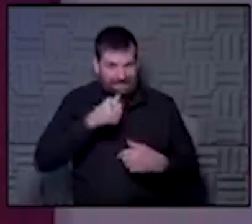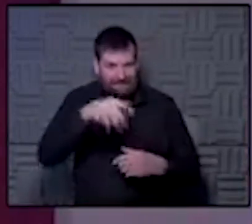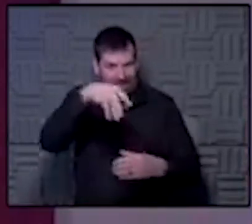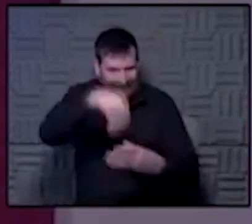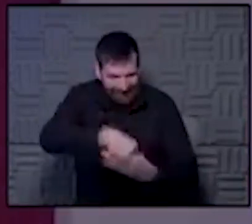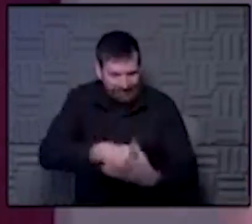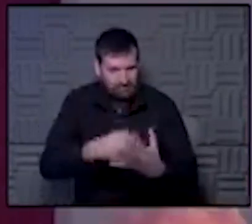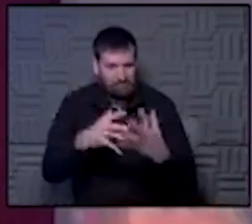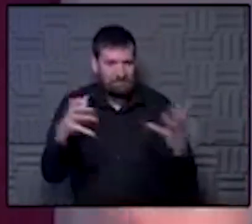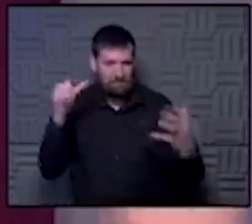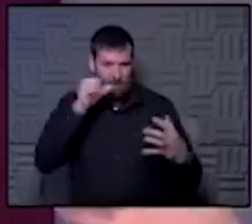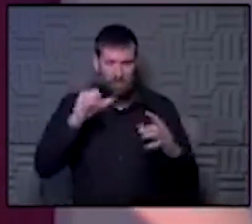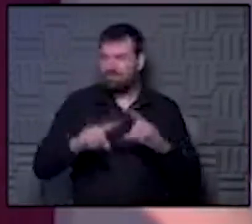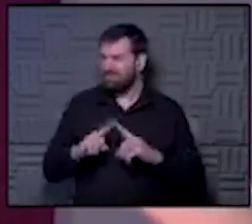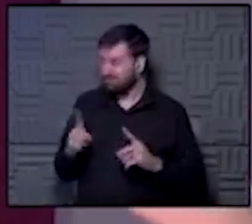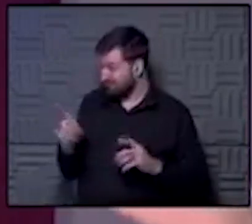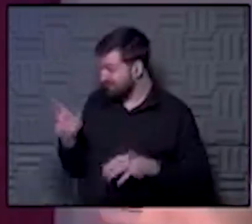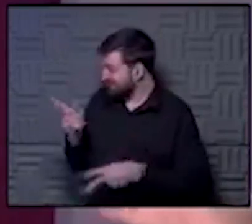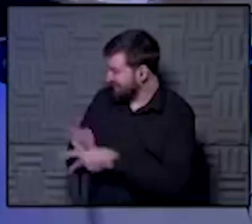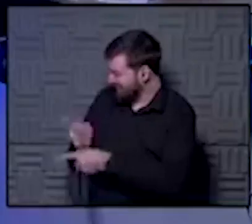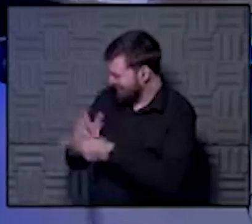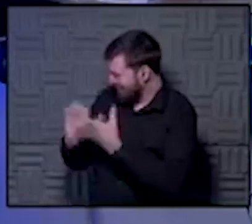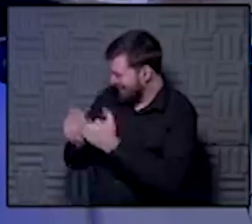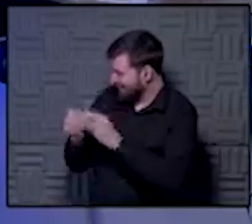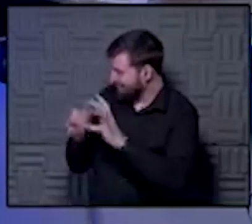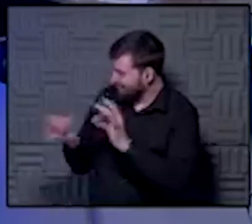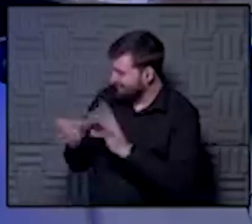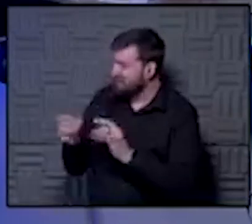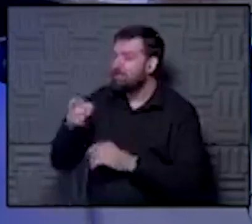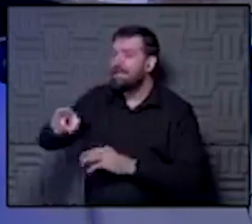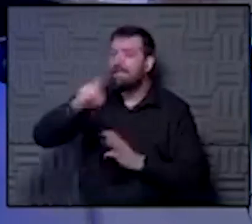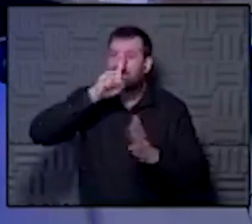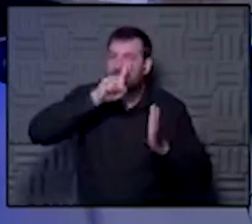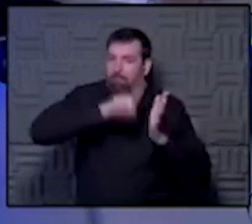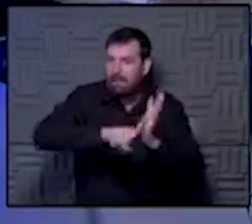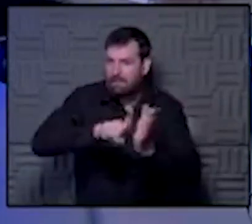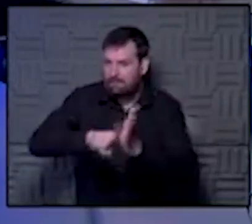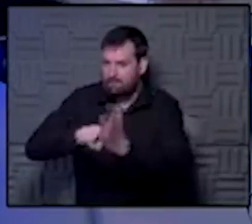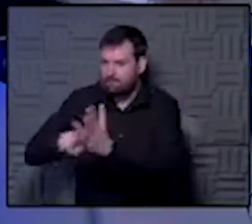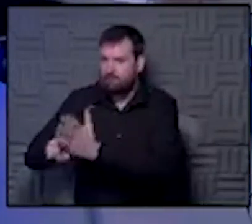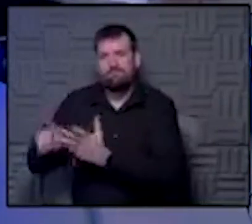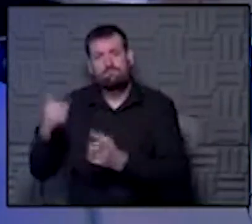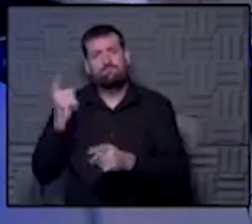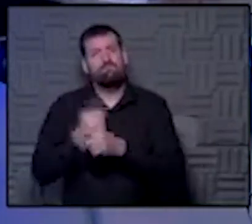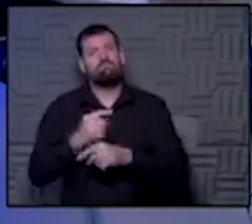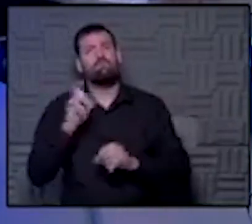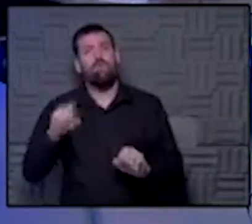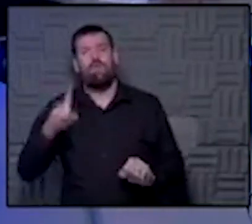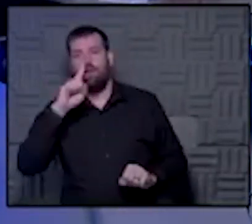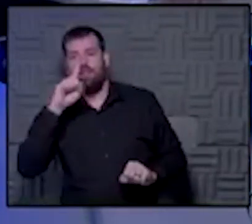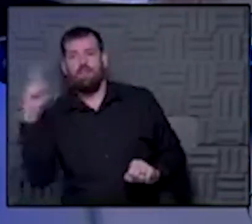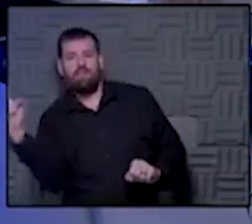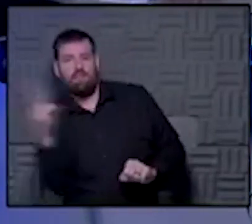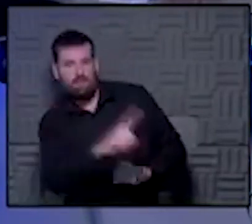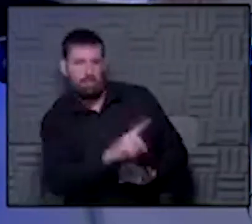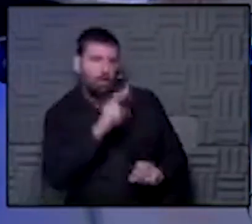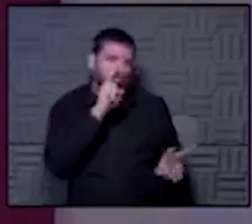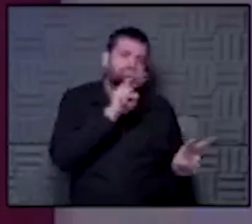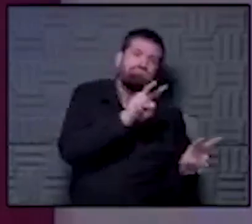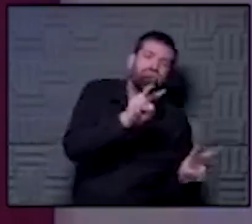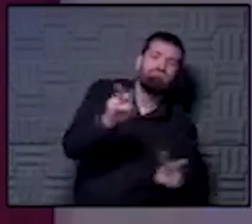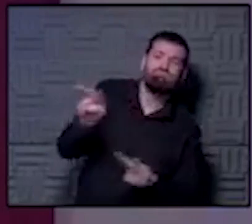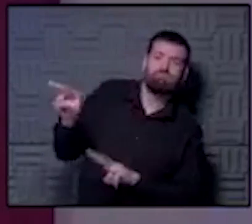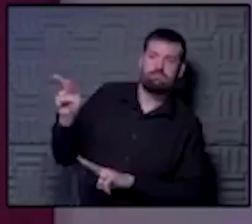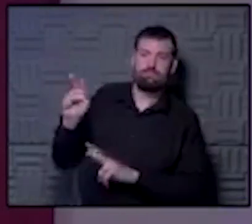of bars lately, but like I was going to say, careful. Yeah. You said No. you were inspecting those bars, right? That's what you're inspecting. like you can walk by a bar and you can look in and you can see if